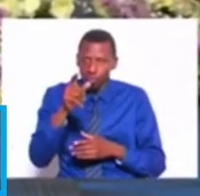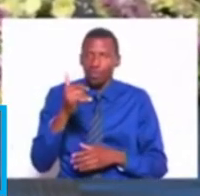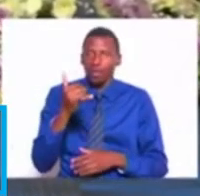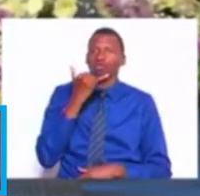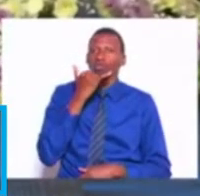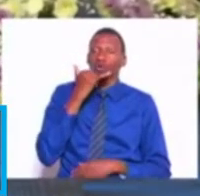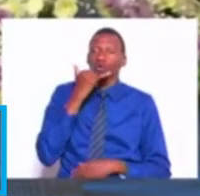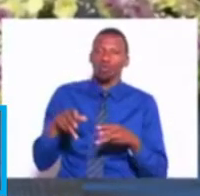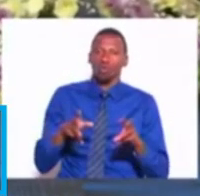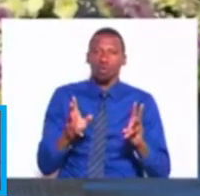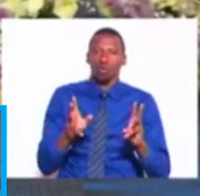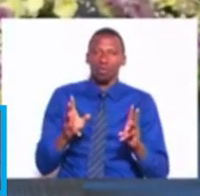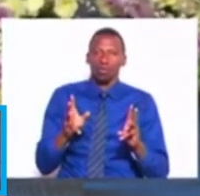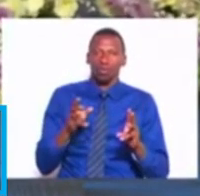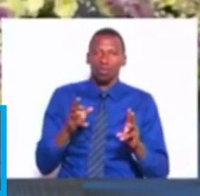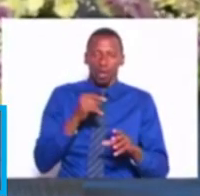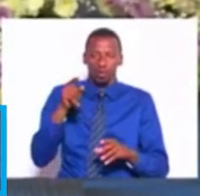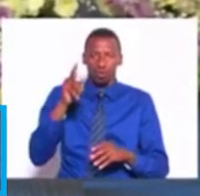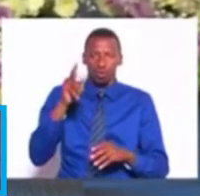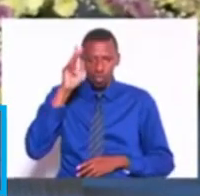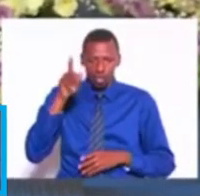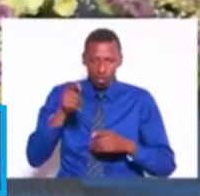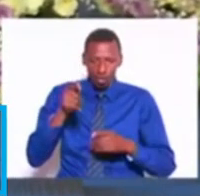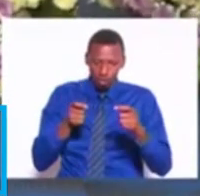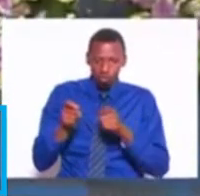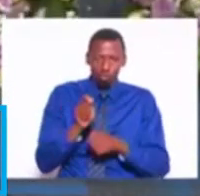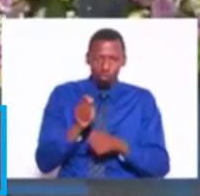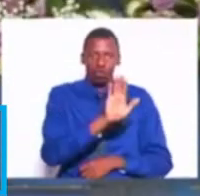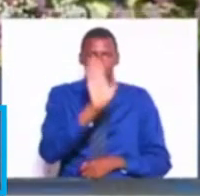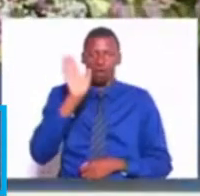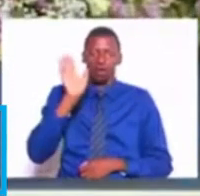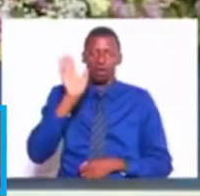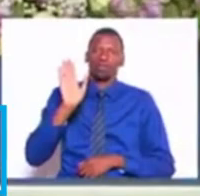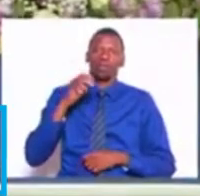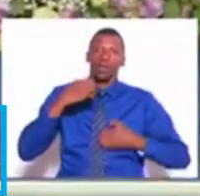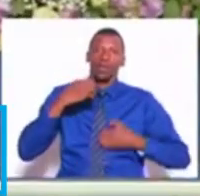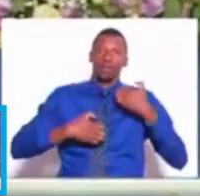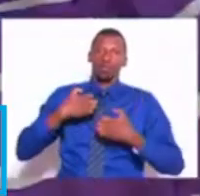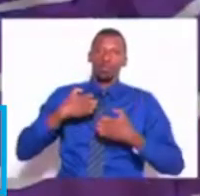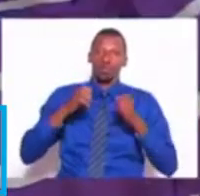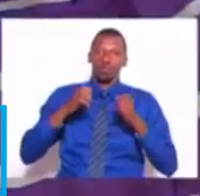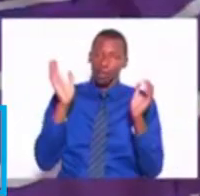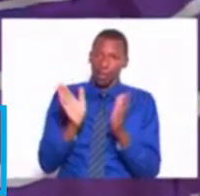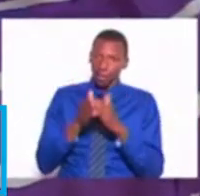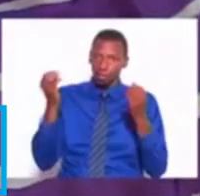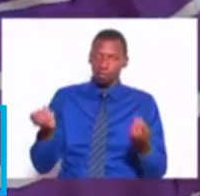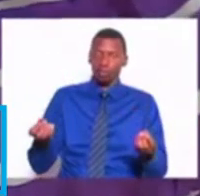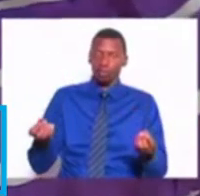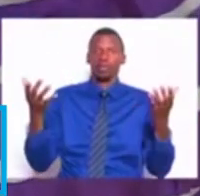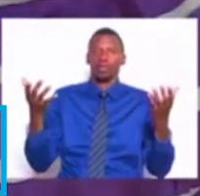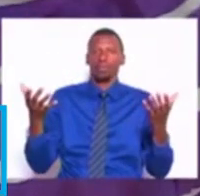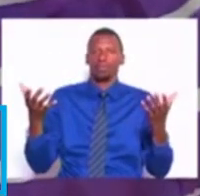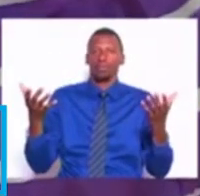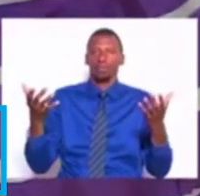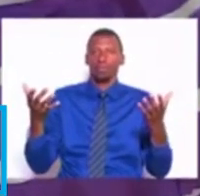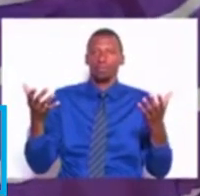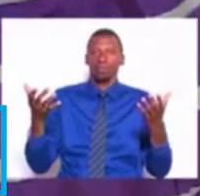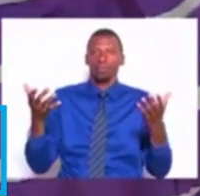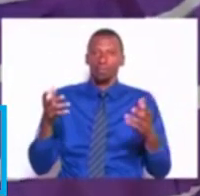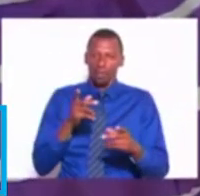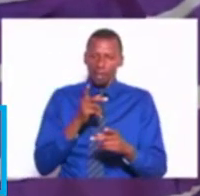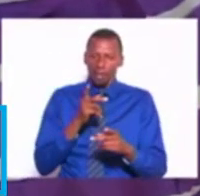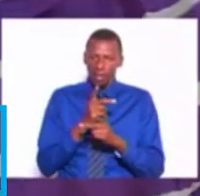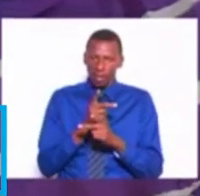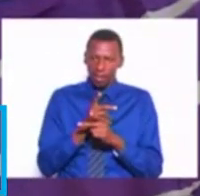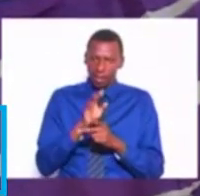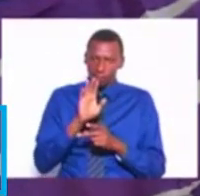way, and you will control your emotions. Hallelujah. Keep your temper